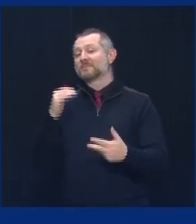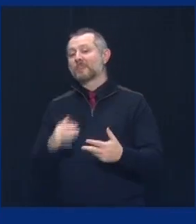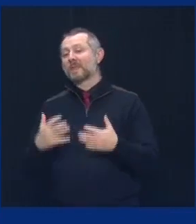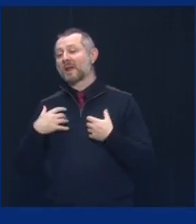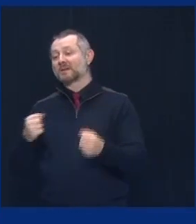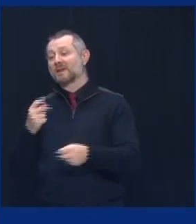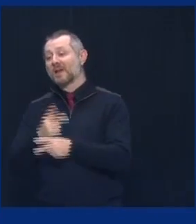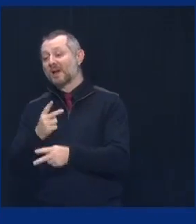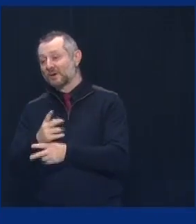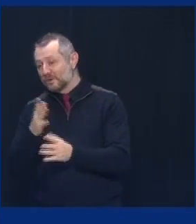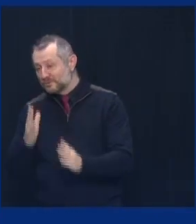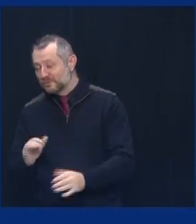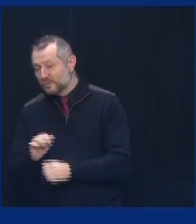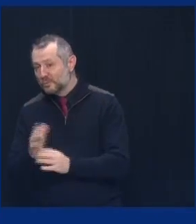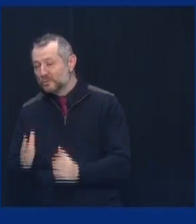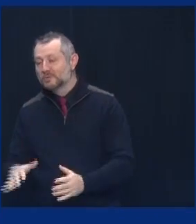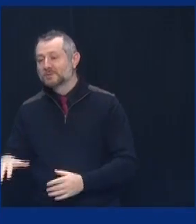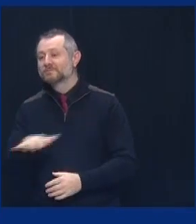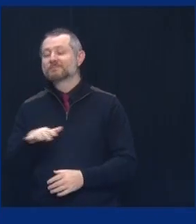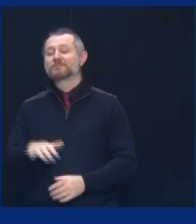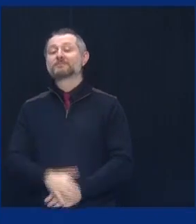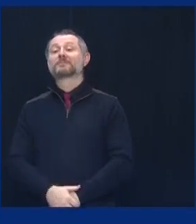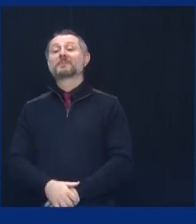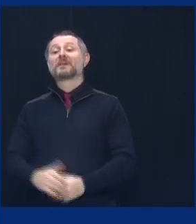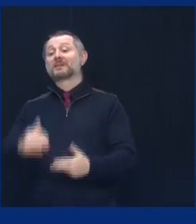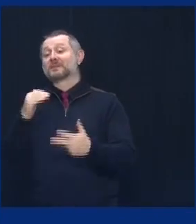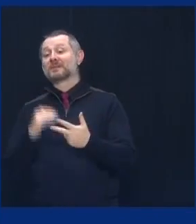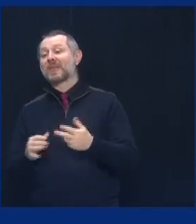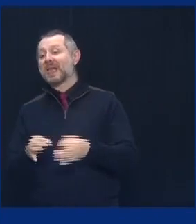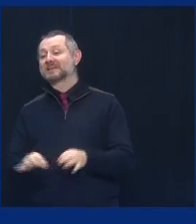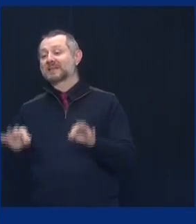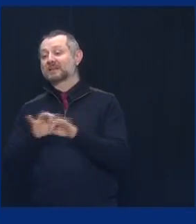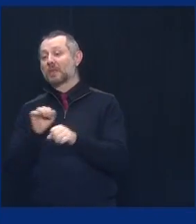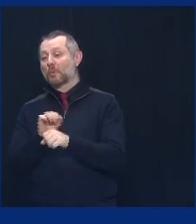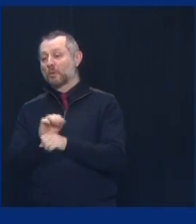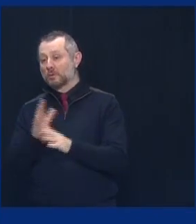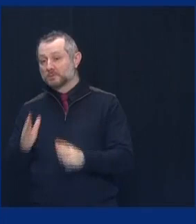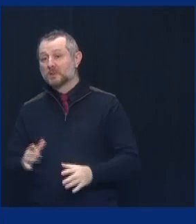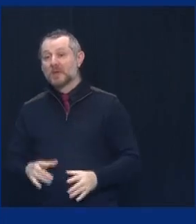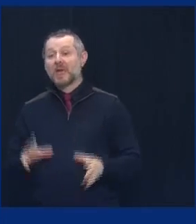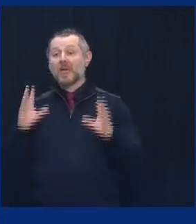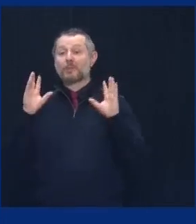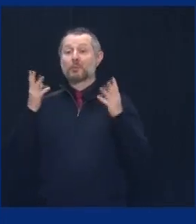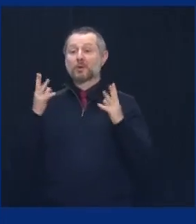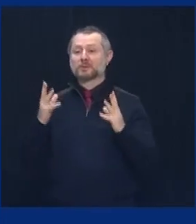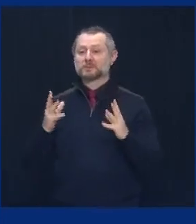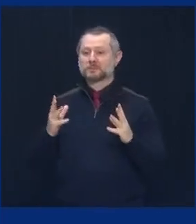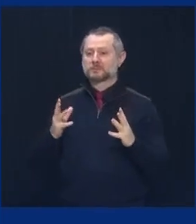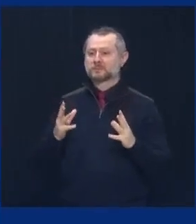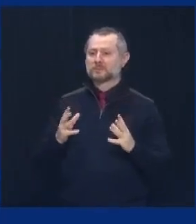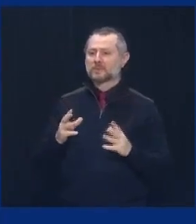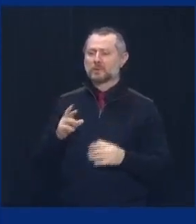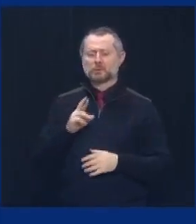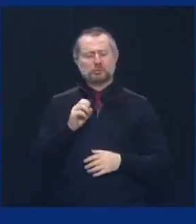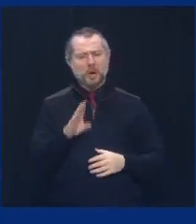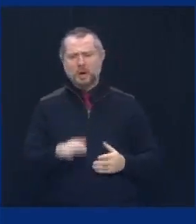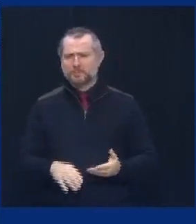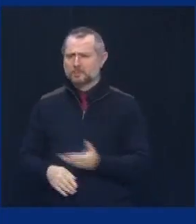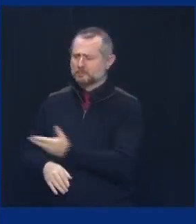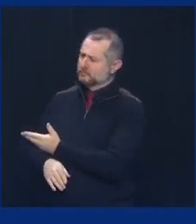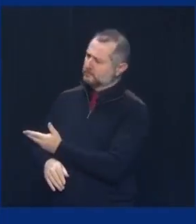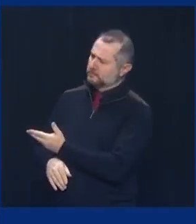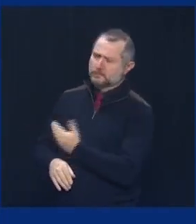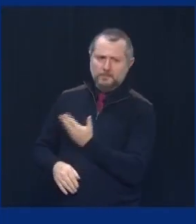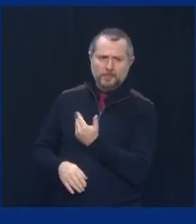workers and essential workers. The ambulance, let me go to Rob. That's just